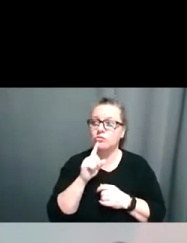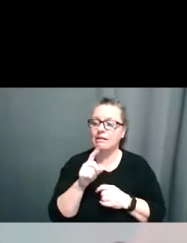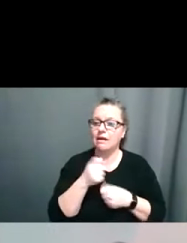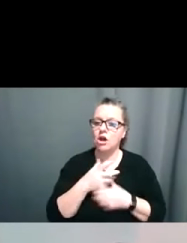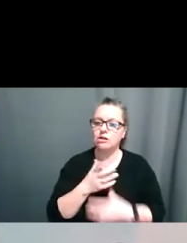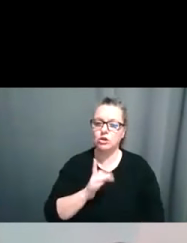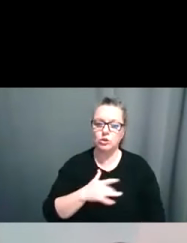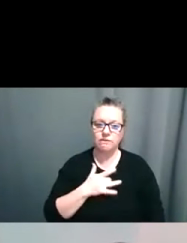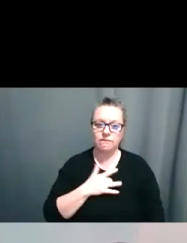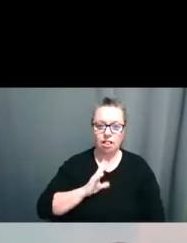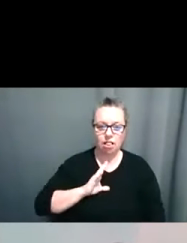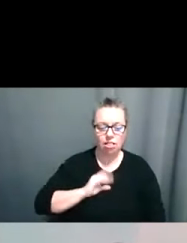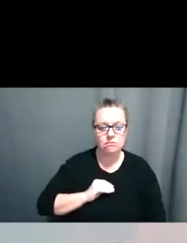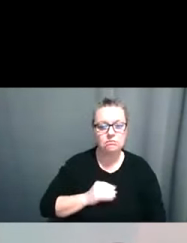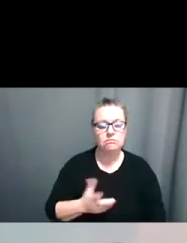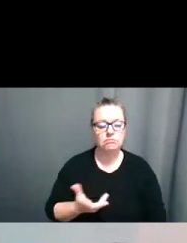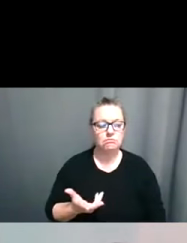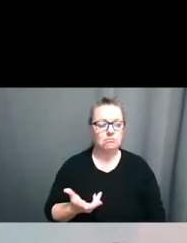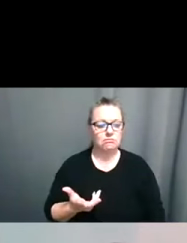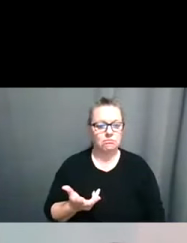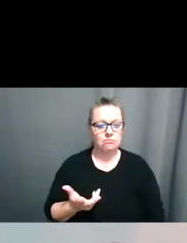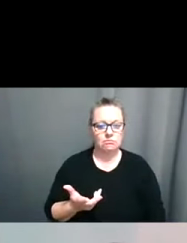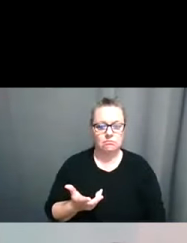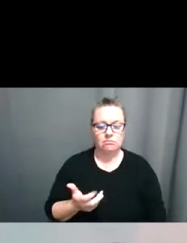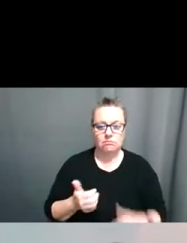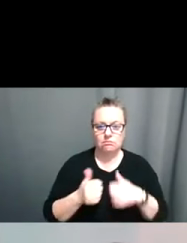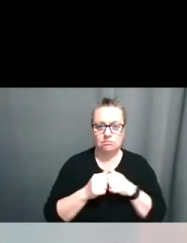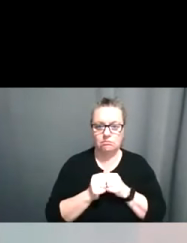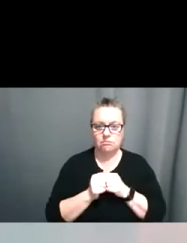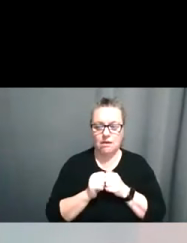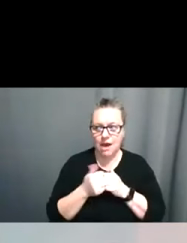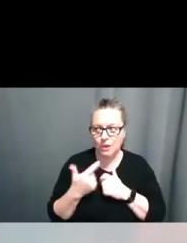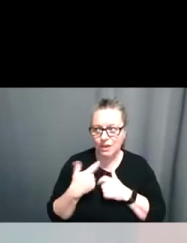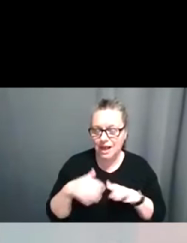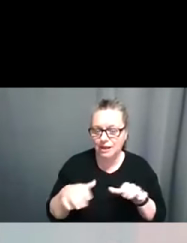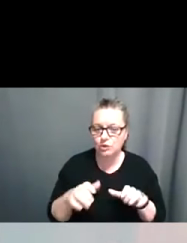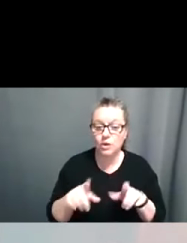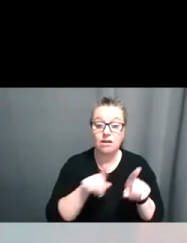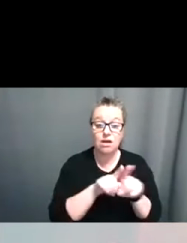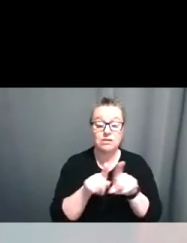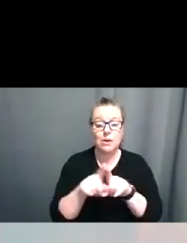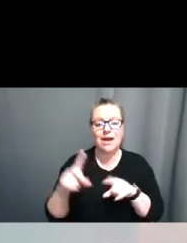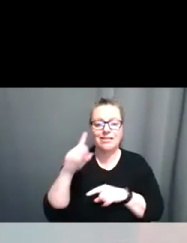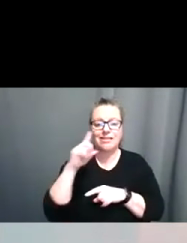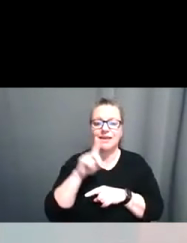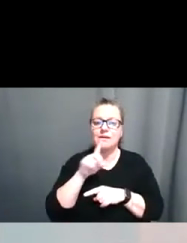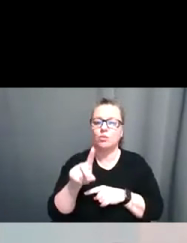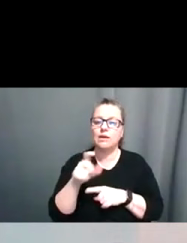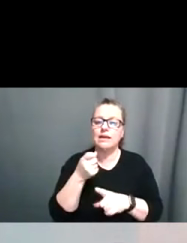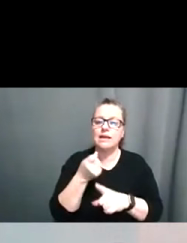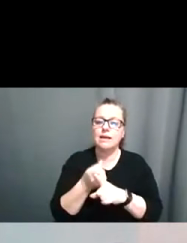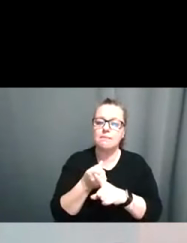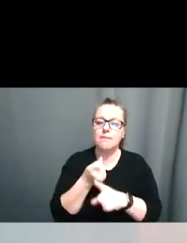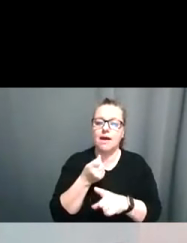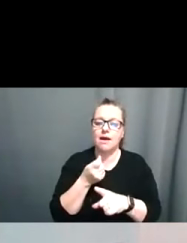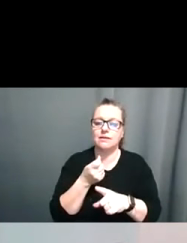Yeah. in what you were doing and how well you did it. And it can also, I think, really impact, like, you know, some of